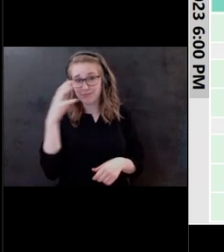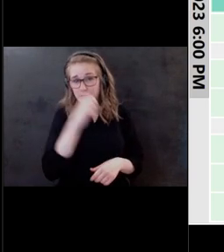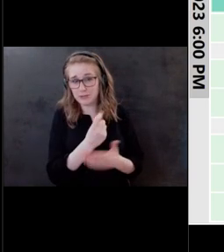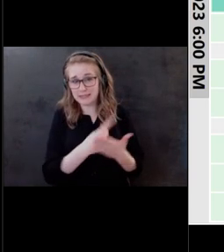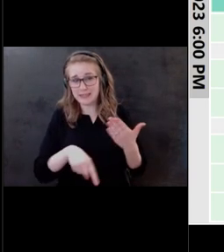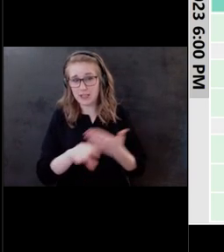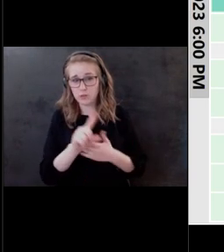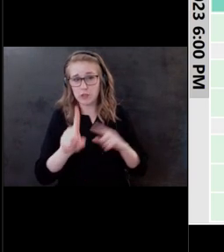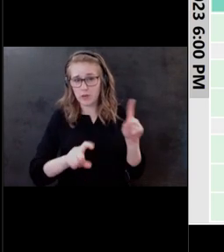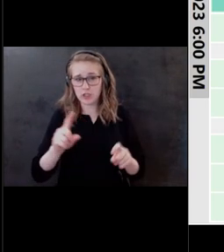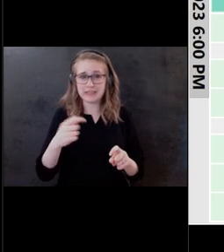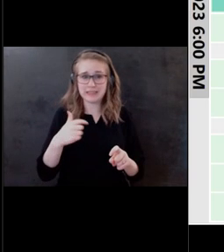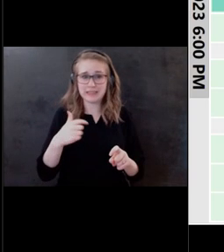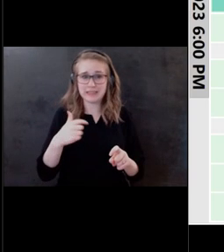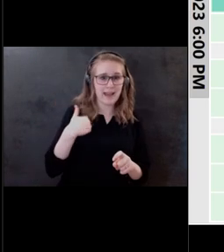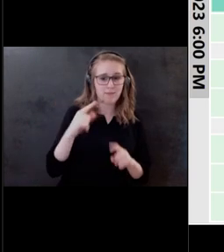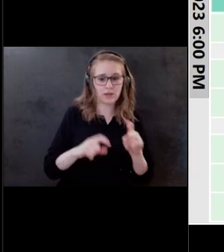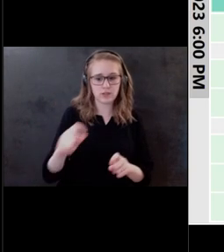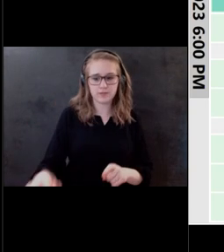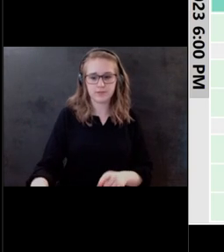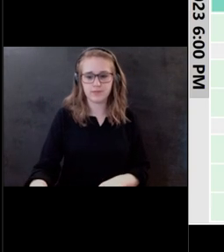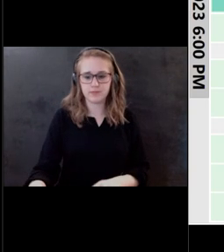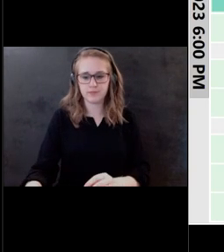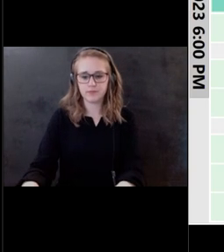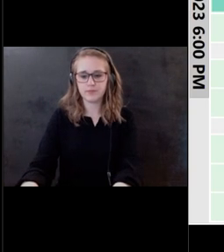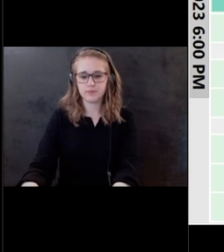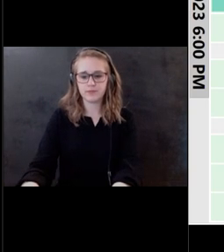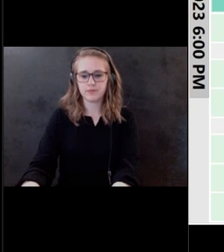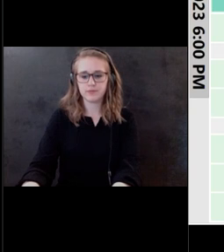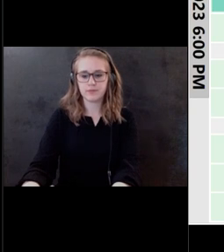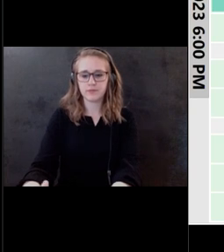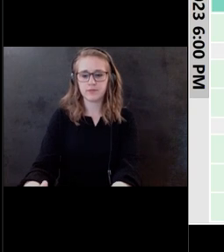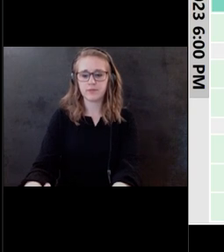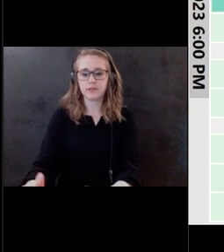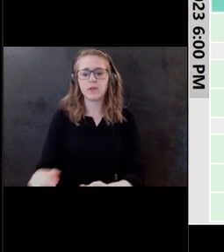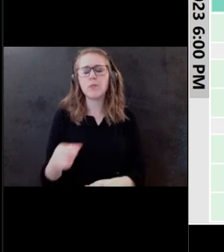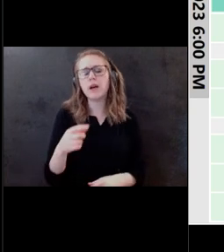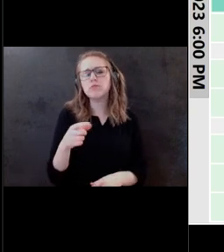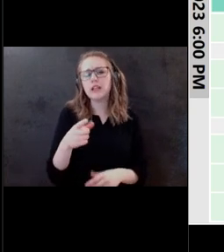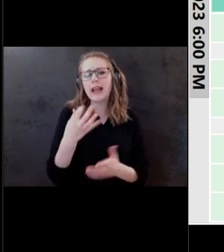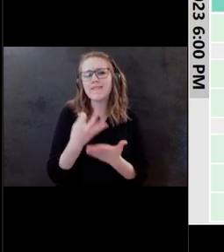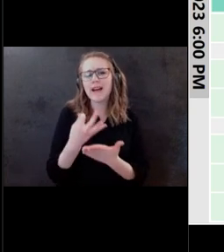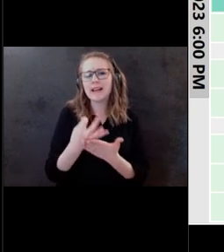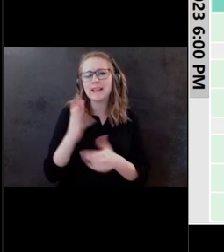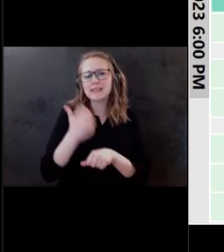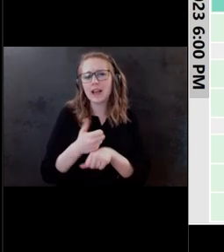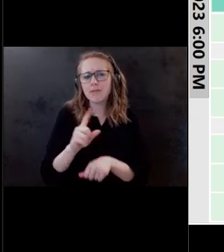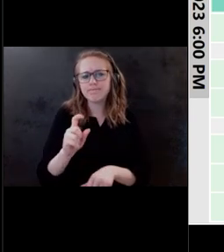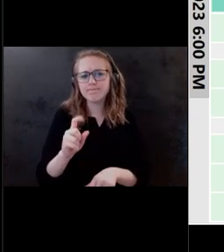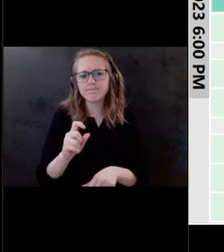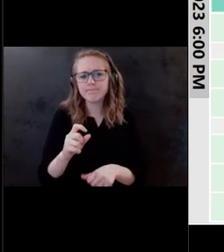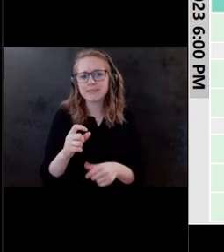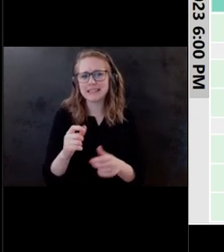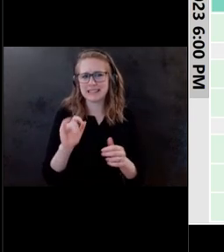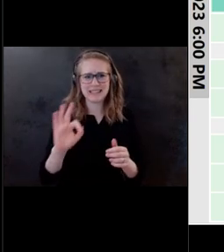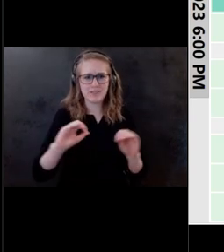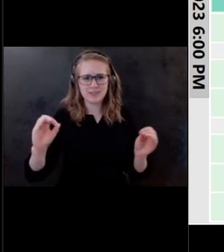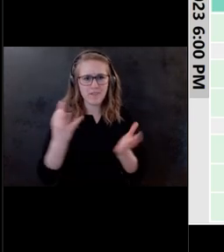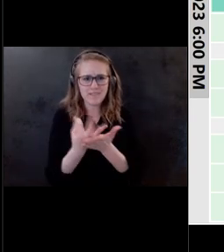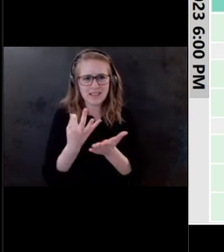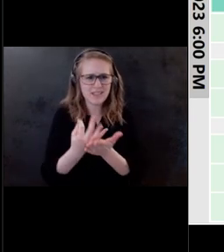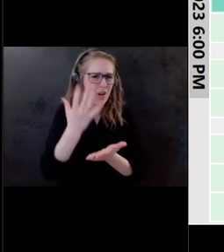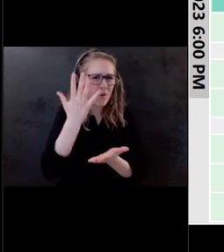those up. But I want to know, do they have financing in place? Because if they don't have financing, why